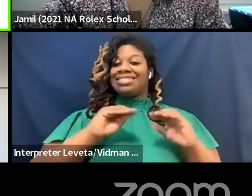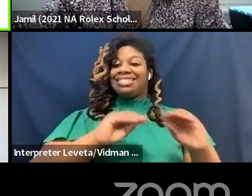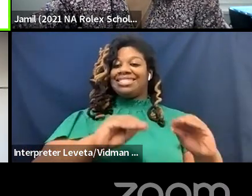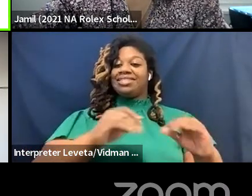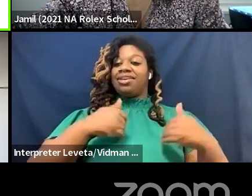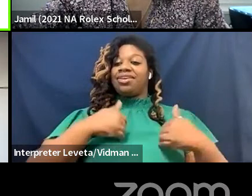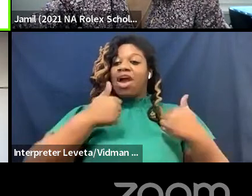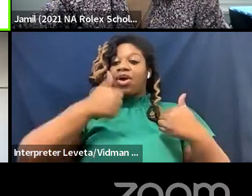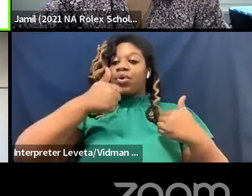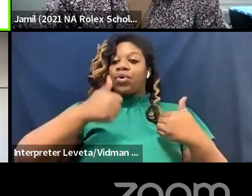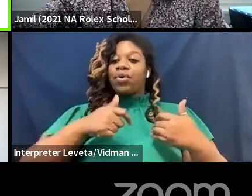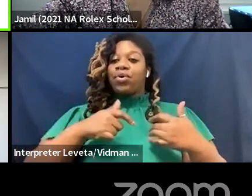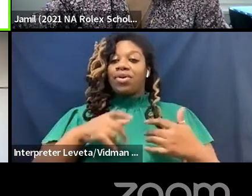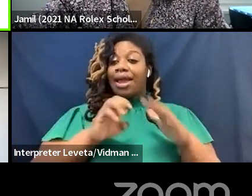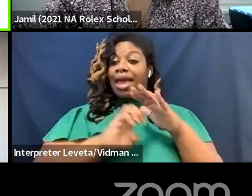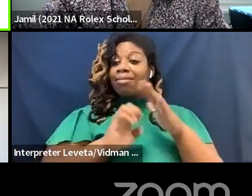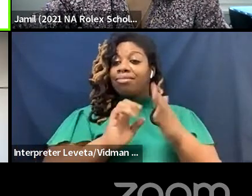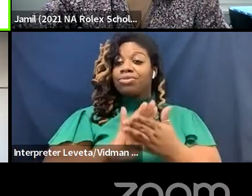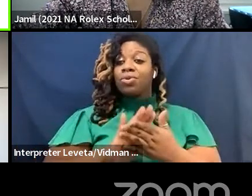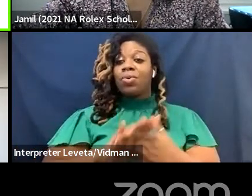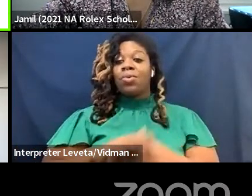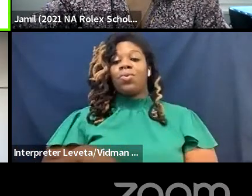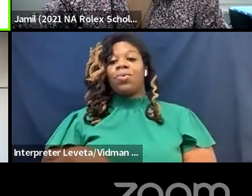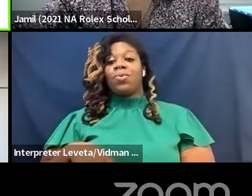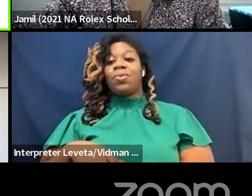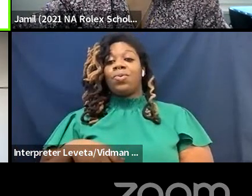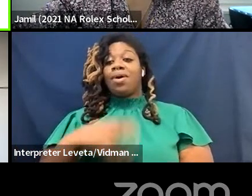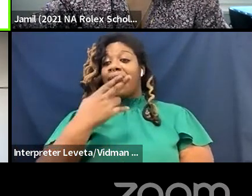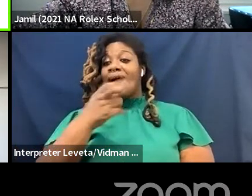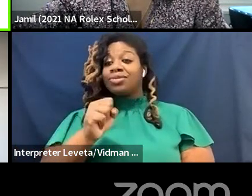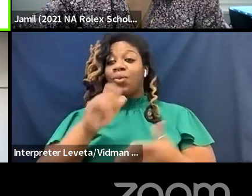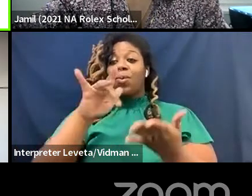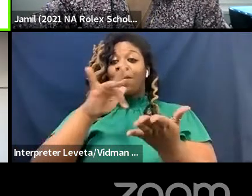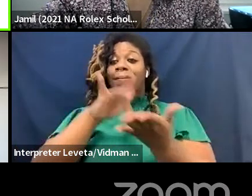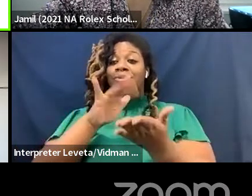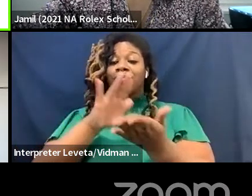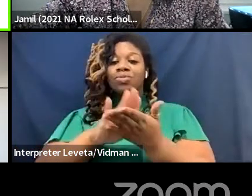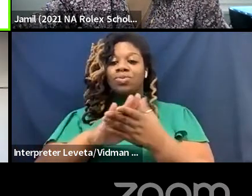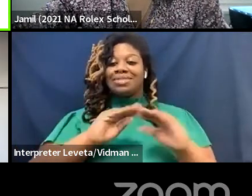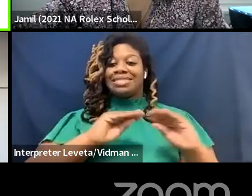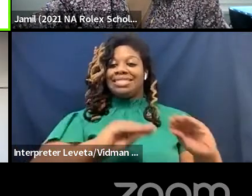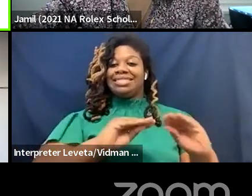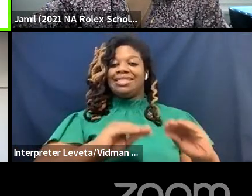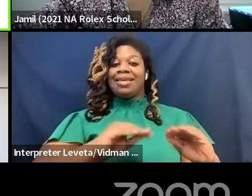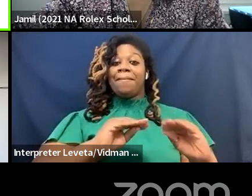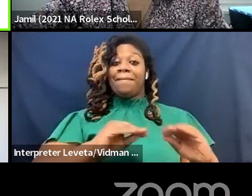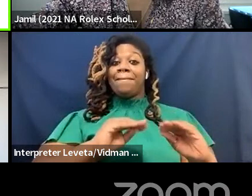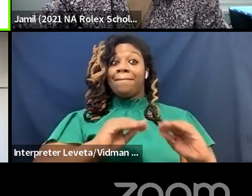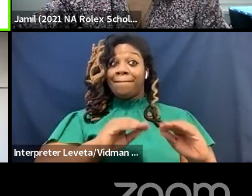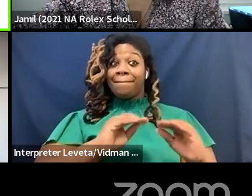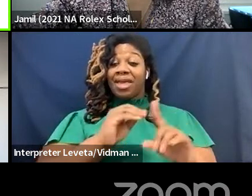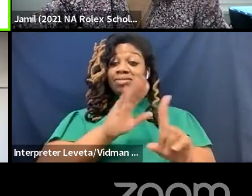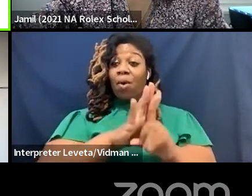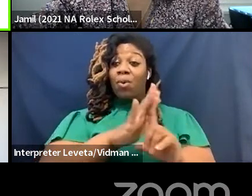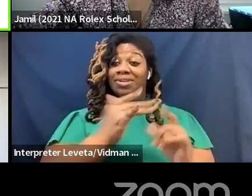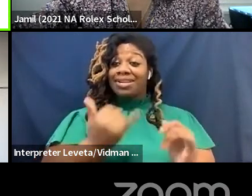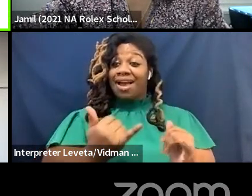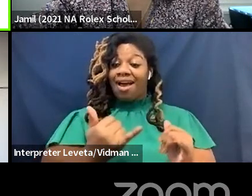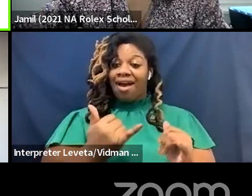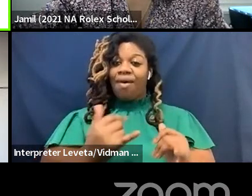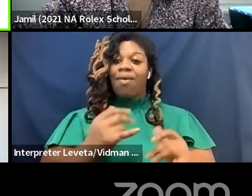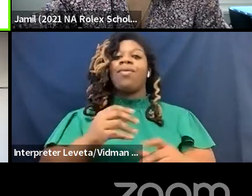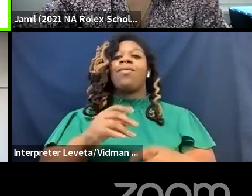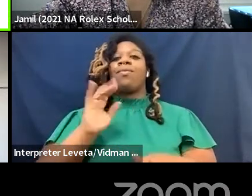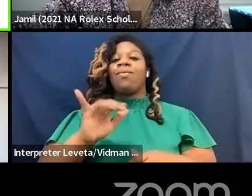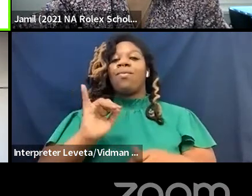school, elementary schools, even high schoolers, would kind of start more interest. So I feel like education is one of the